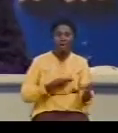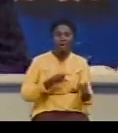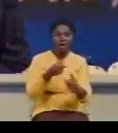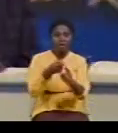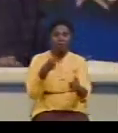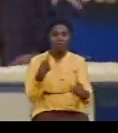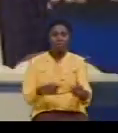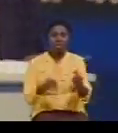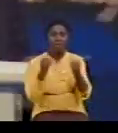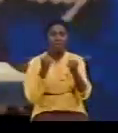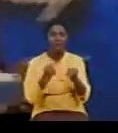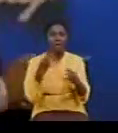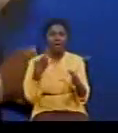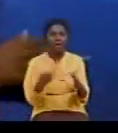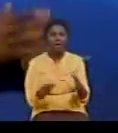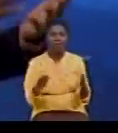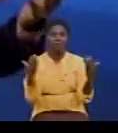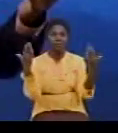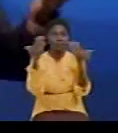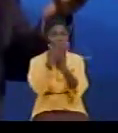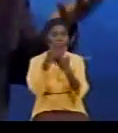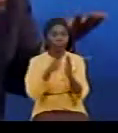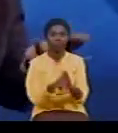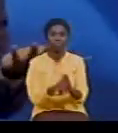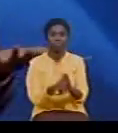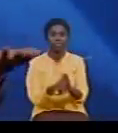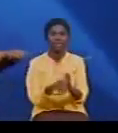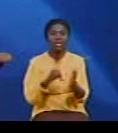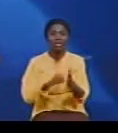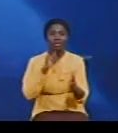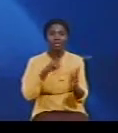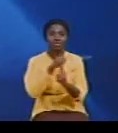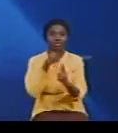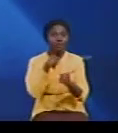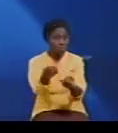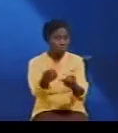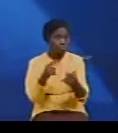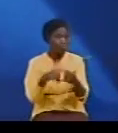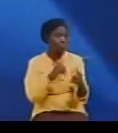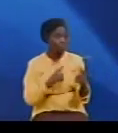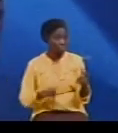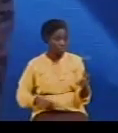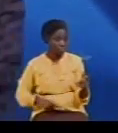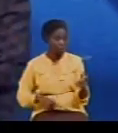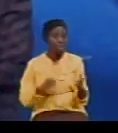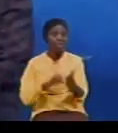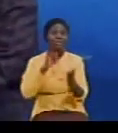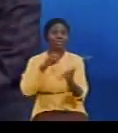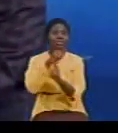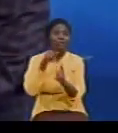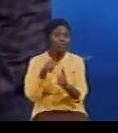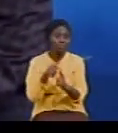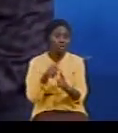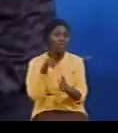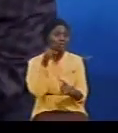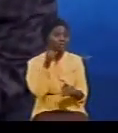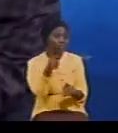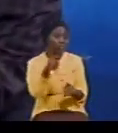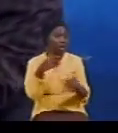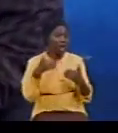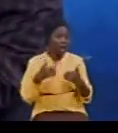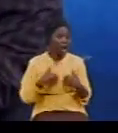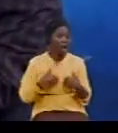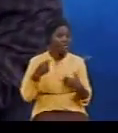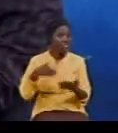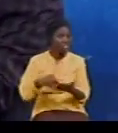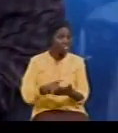the power of darkness? It's when you come to the Lord. It's when you have the